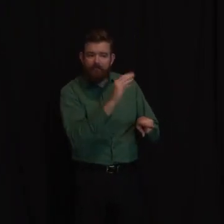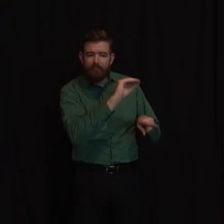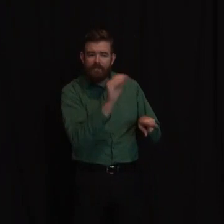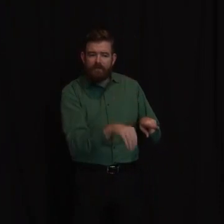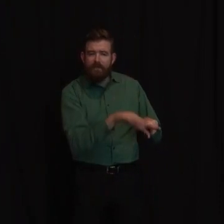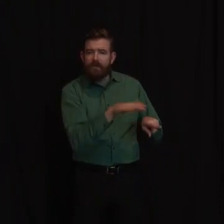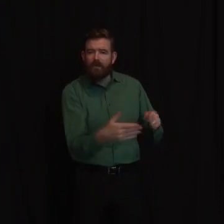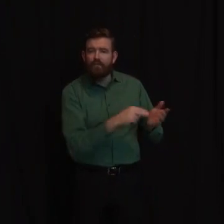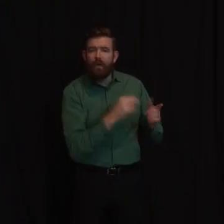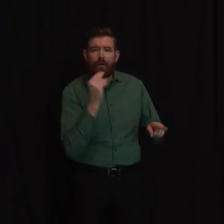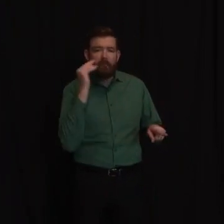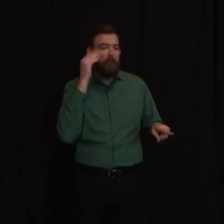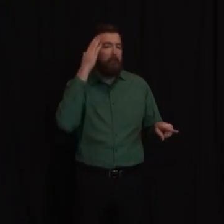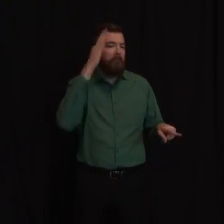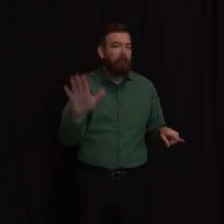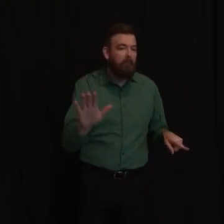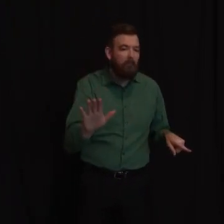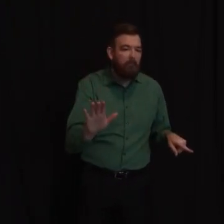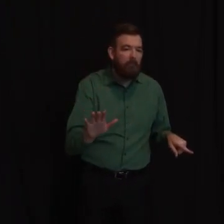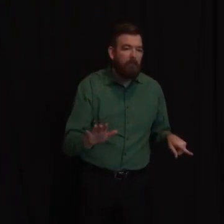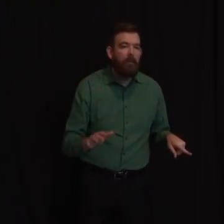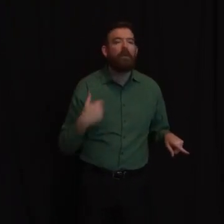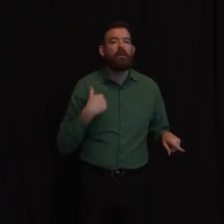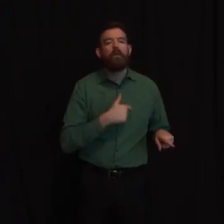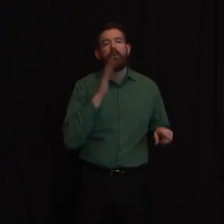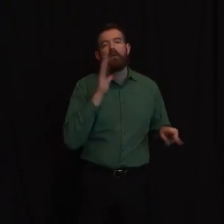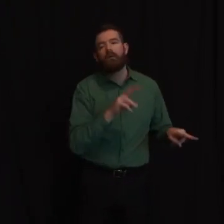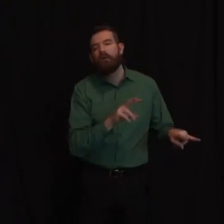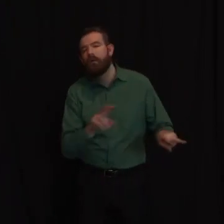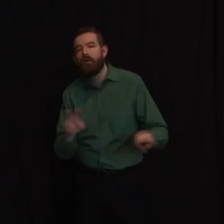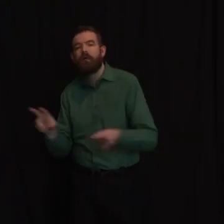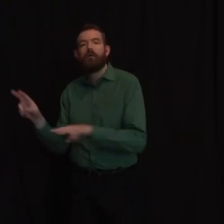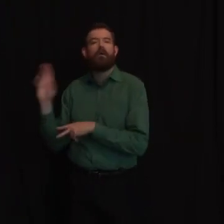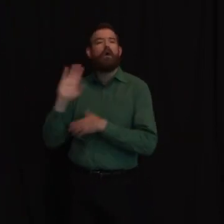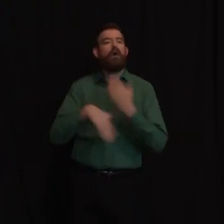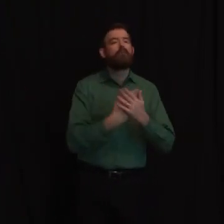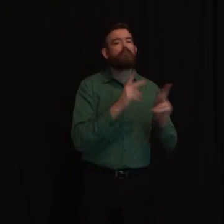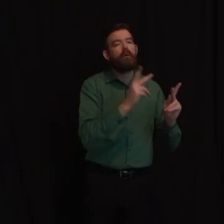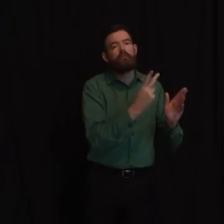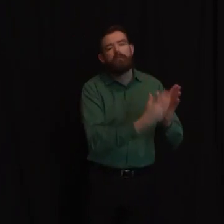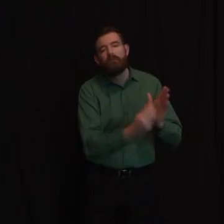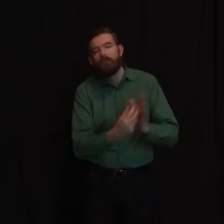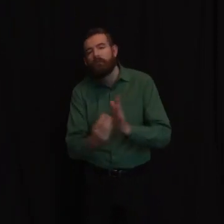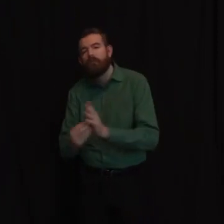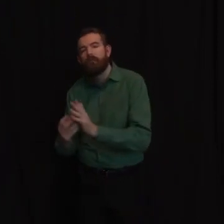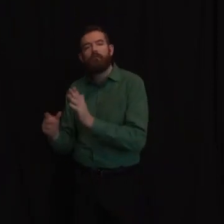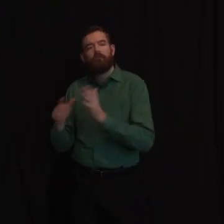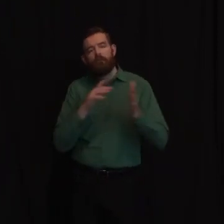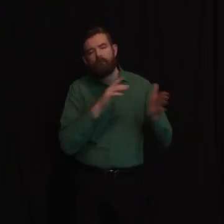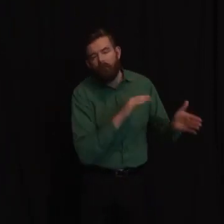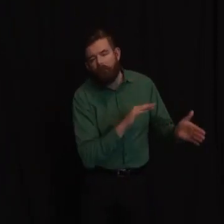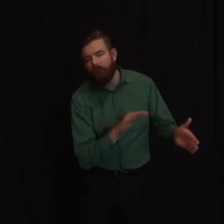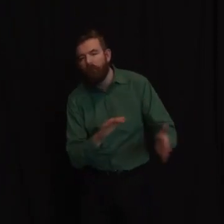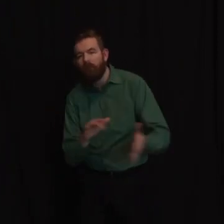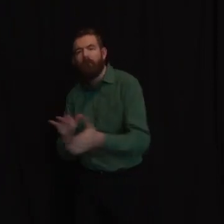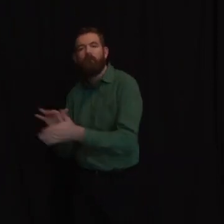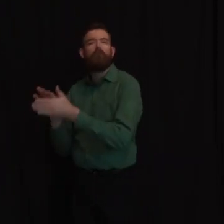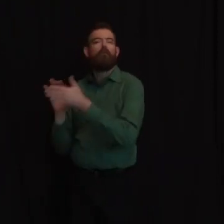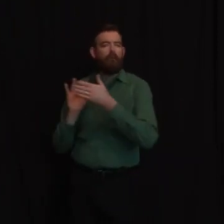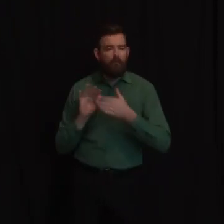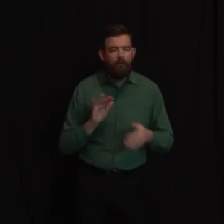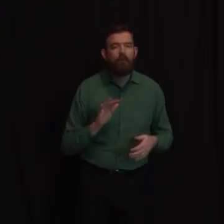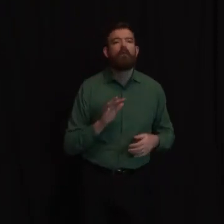And yes, we will be looking at all deaths, particularly individuals from our urban centers